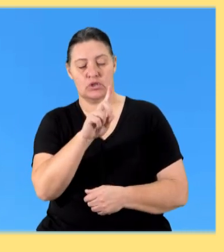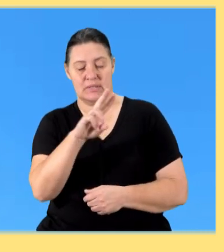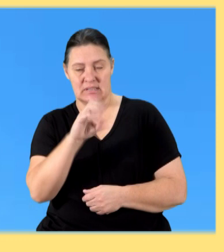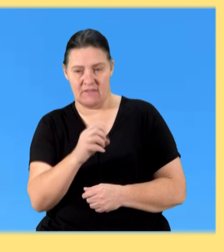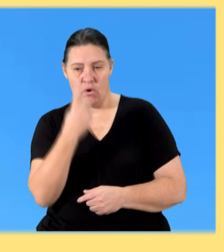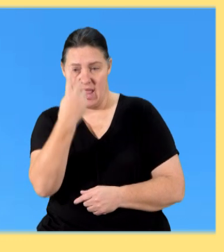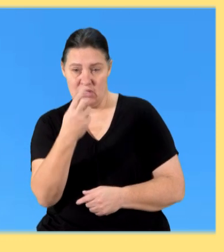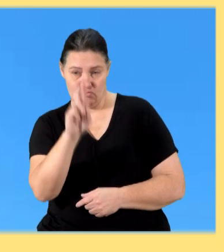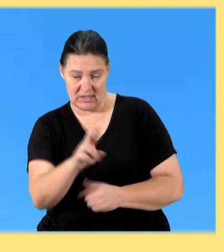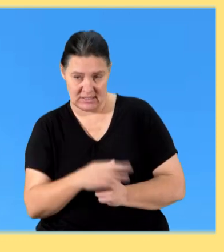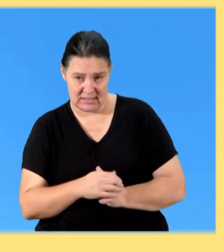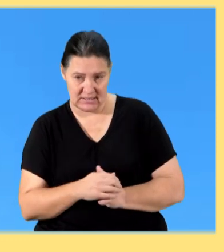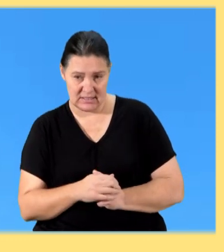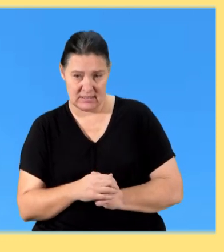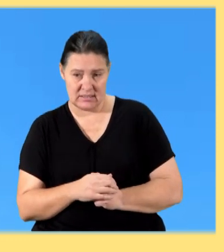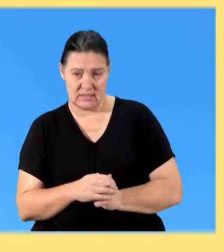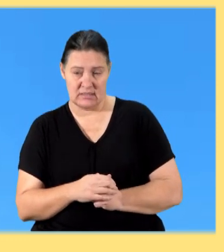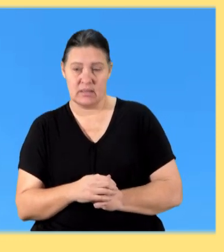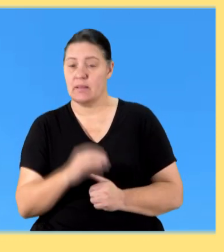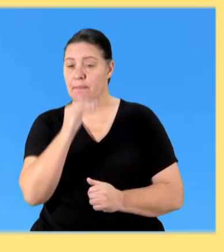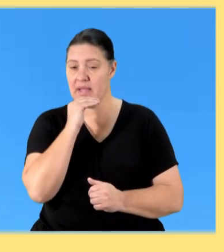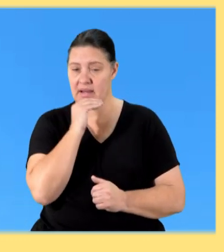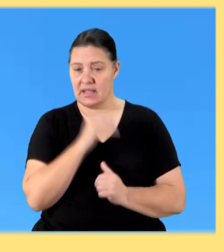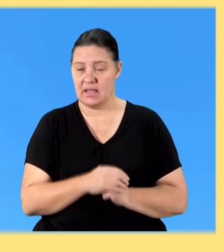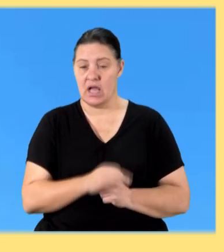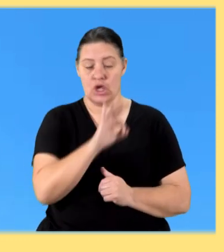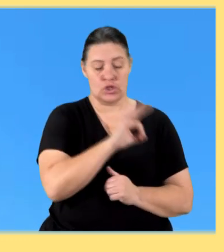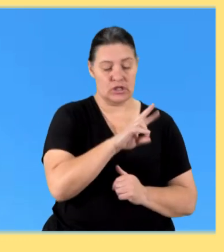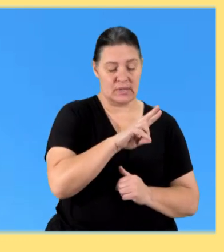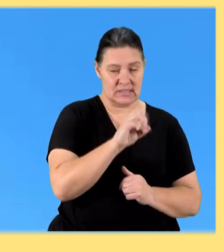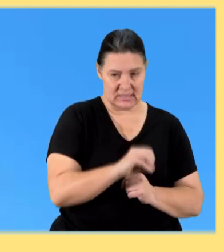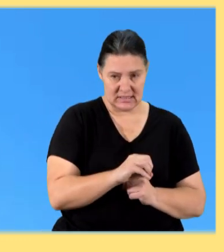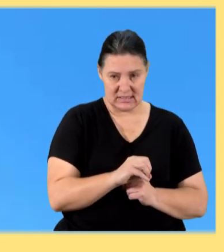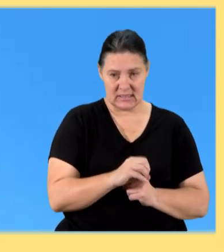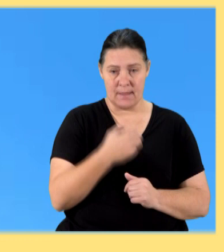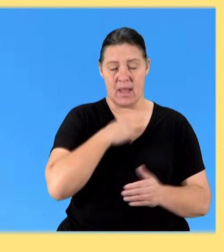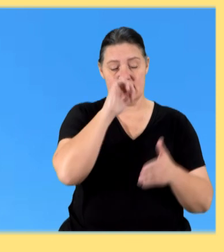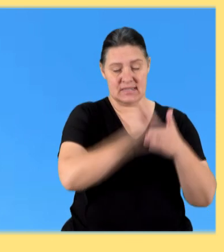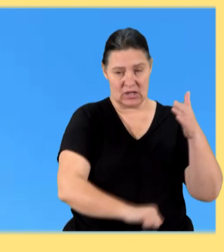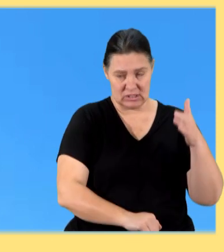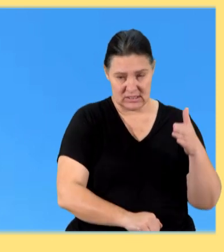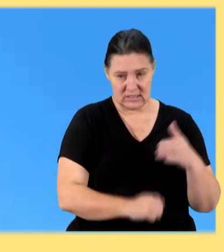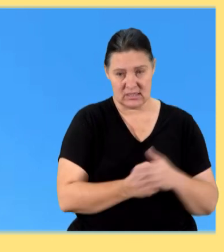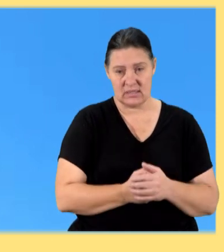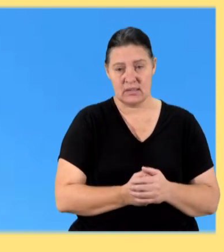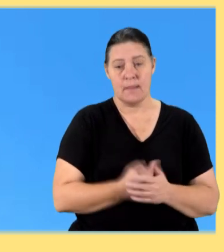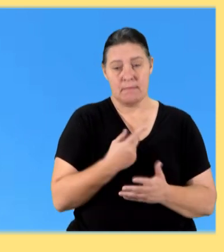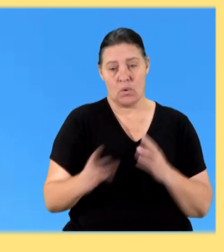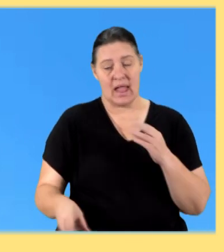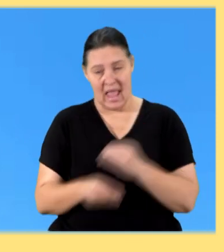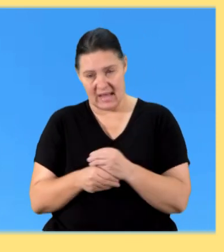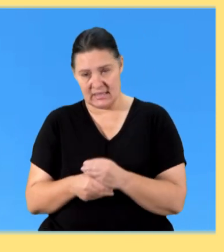every 1 Rand. That means the 320 becomes my deduction. I'm going to